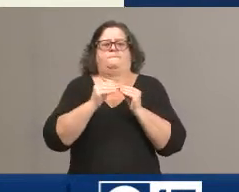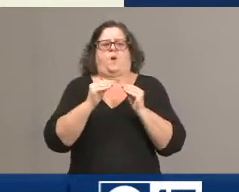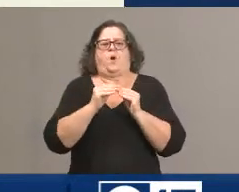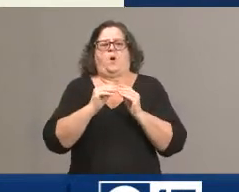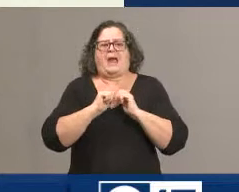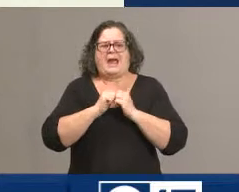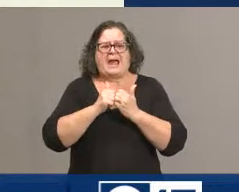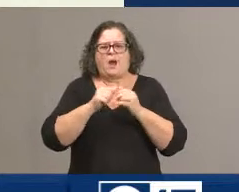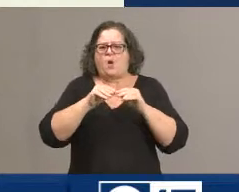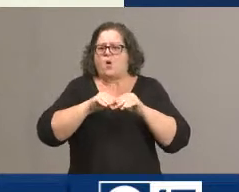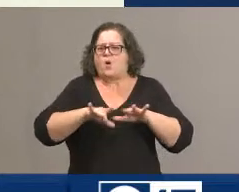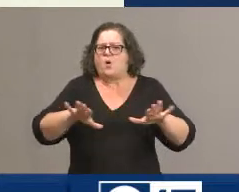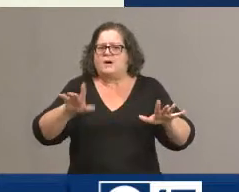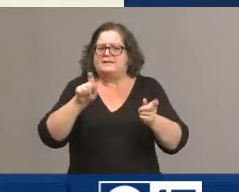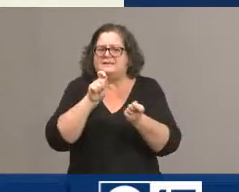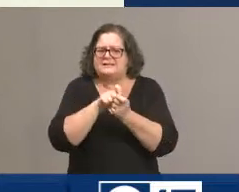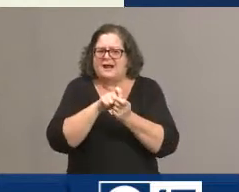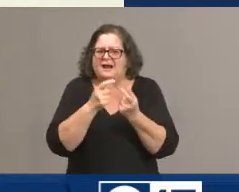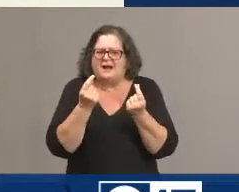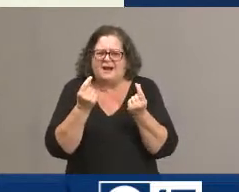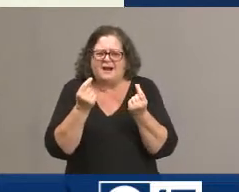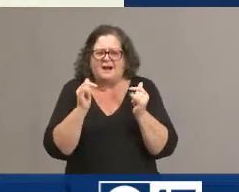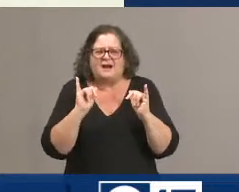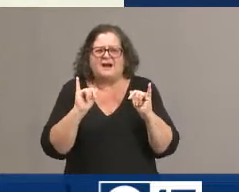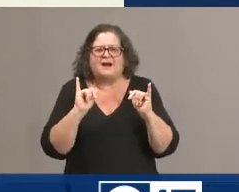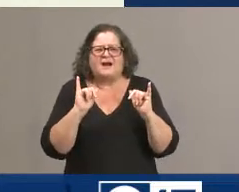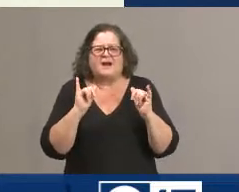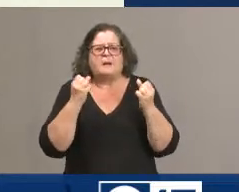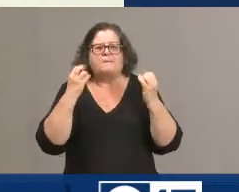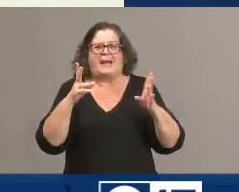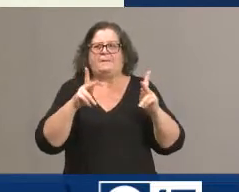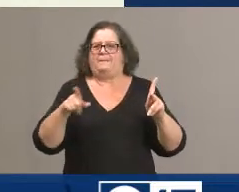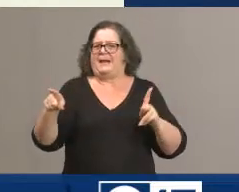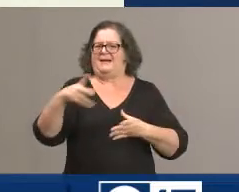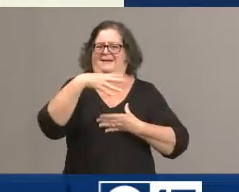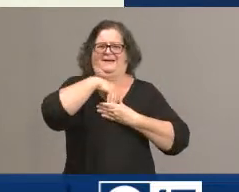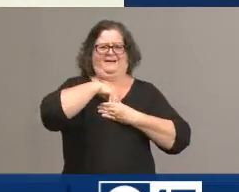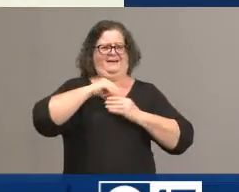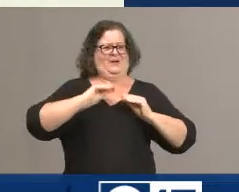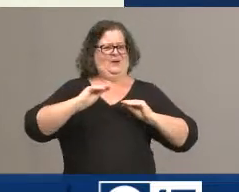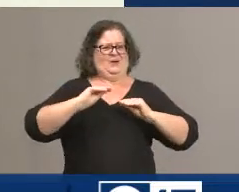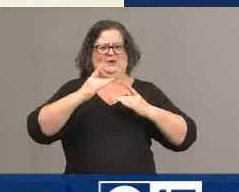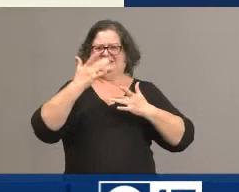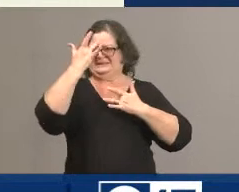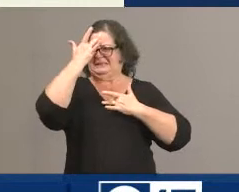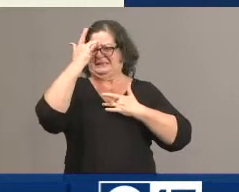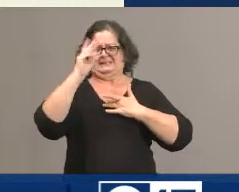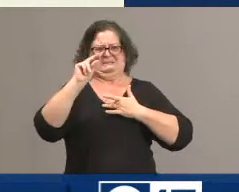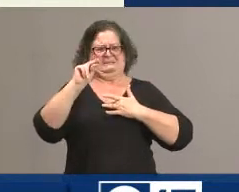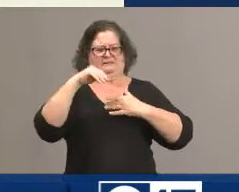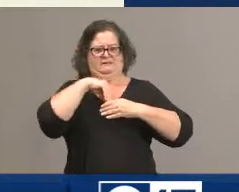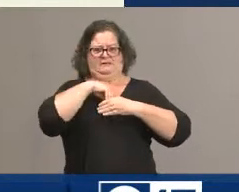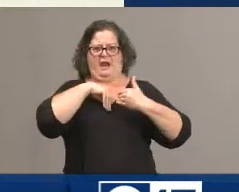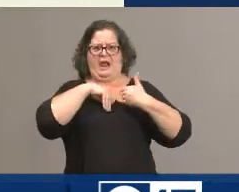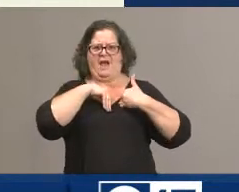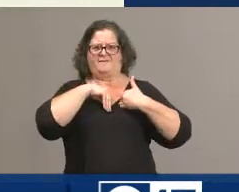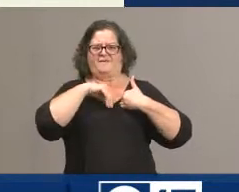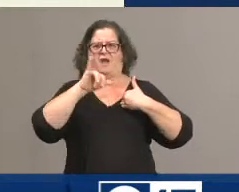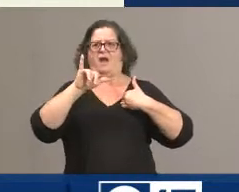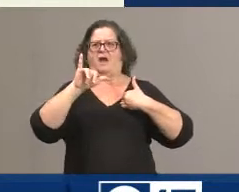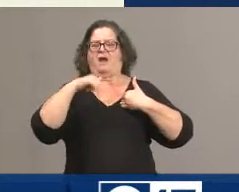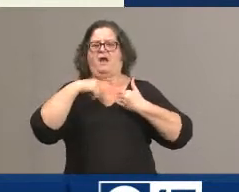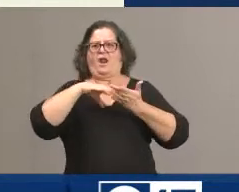it difficult to contract. So we're going to continue to communicate on each of these fronts, but just know with the